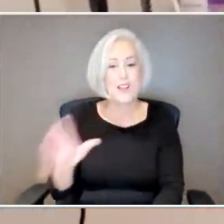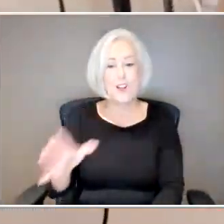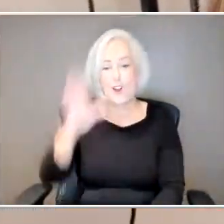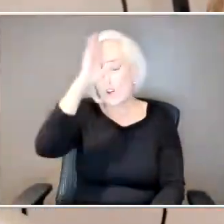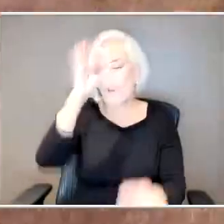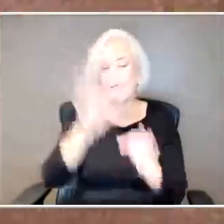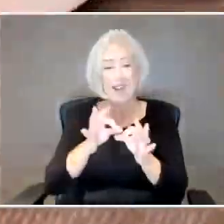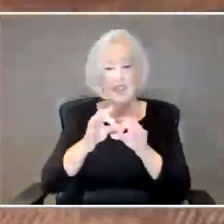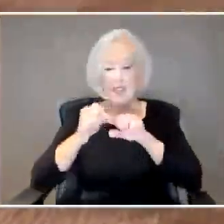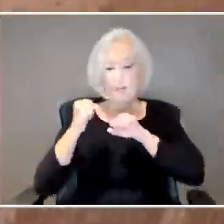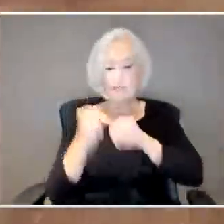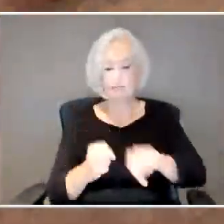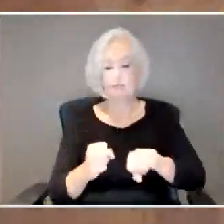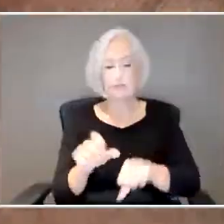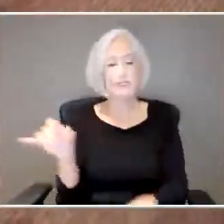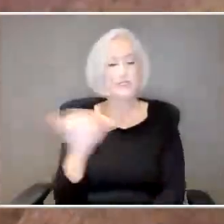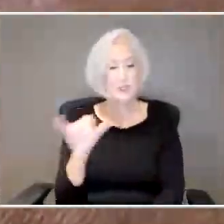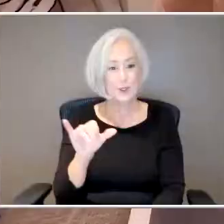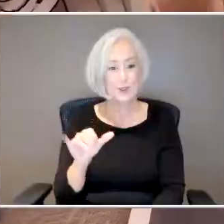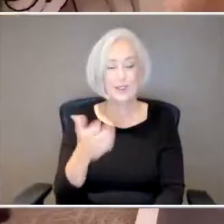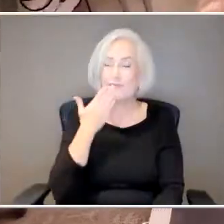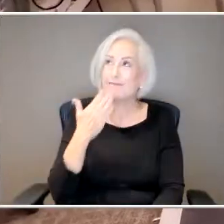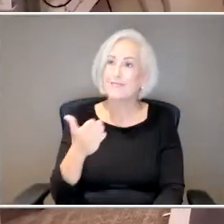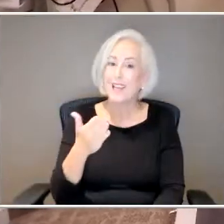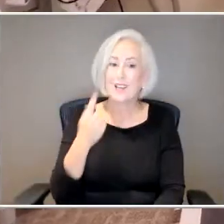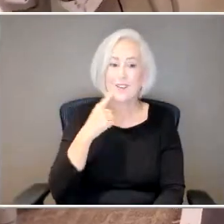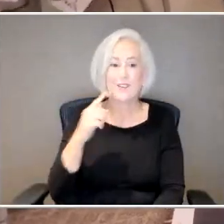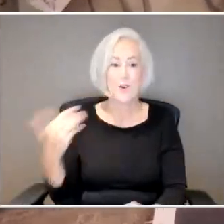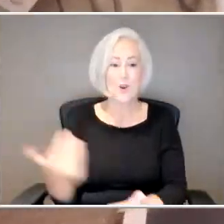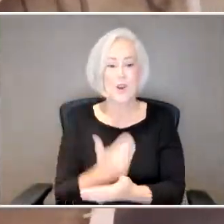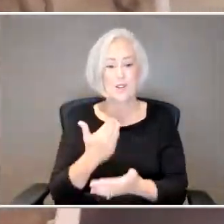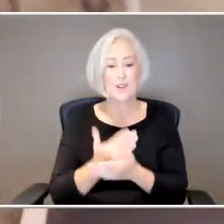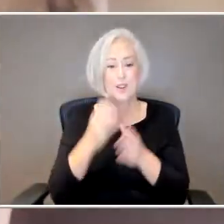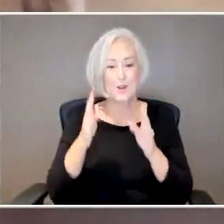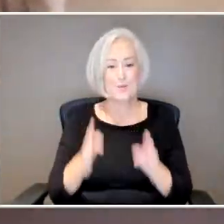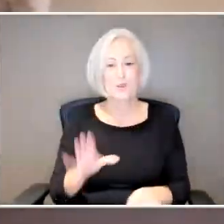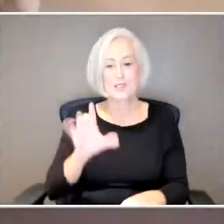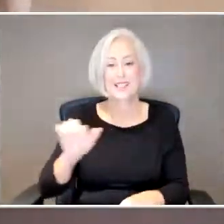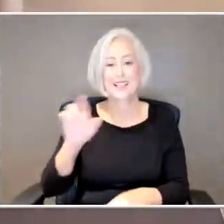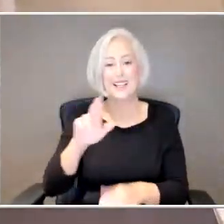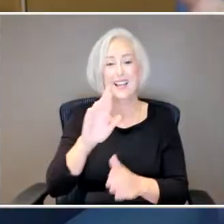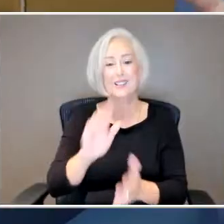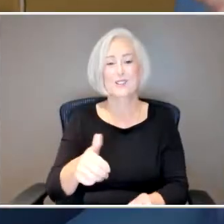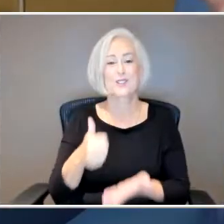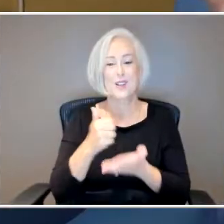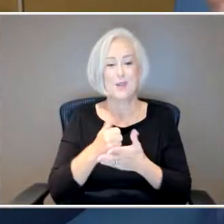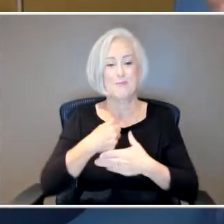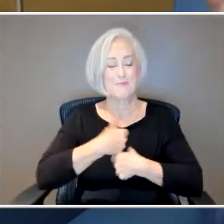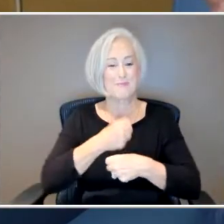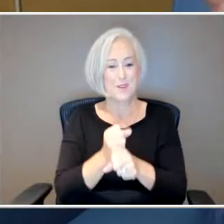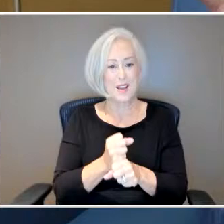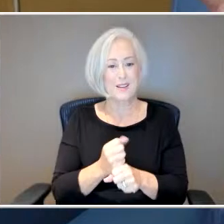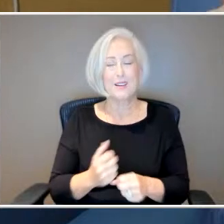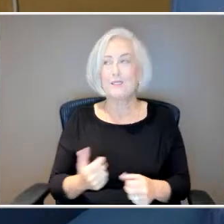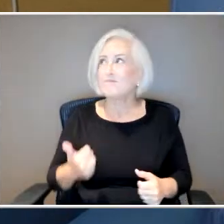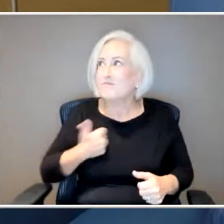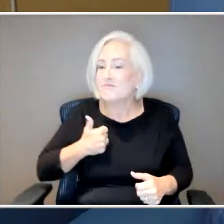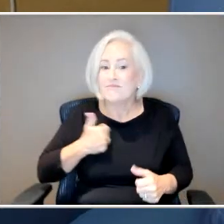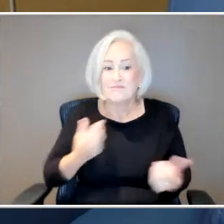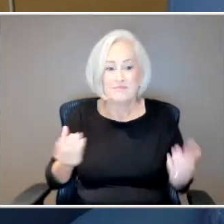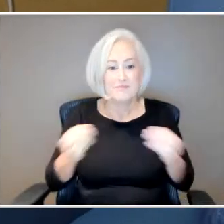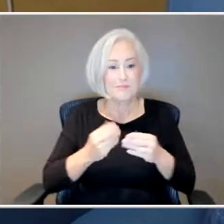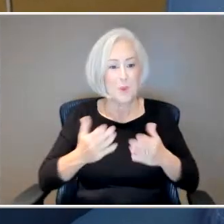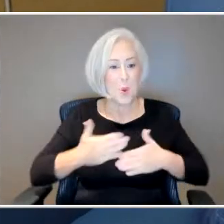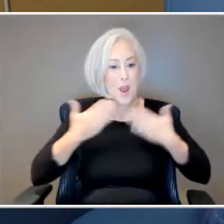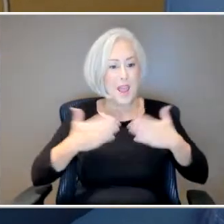so much. And thankful for the new her cancer has helped create. I'm happier now than I've ever been.